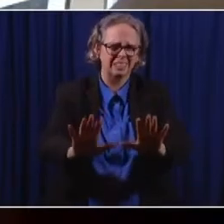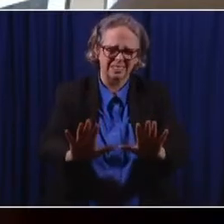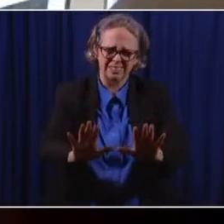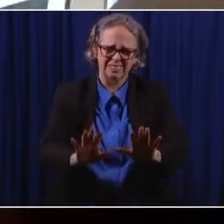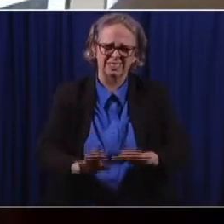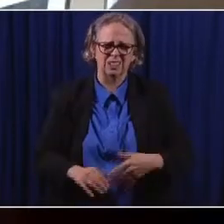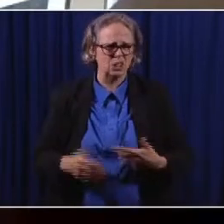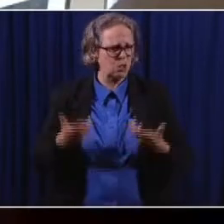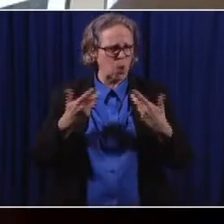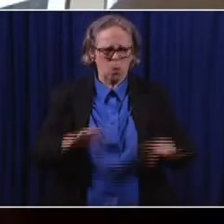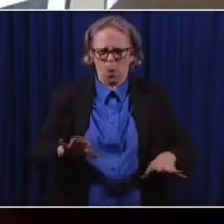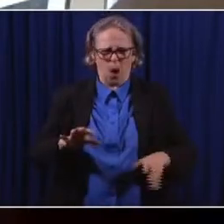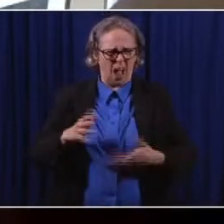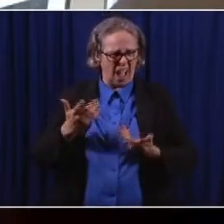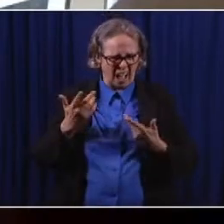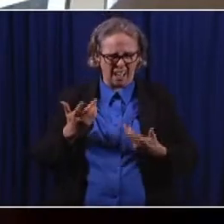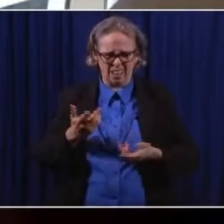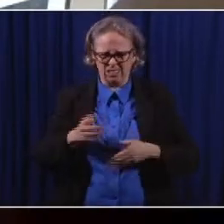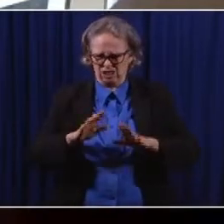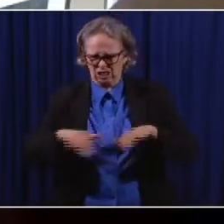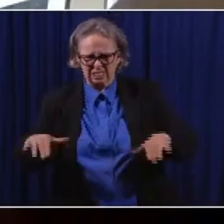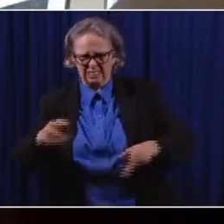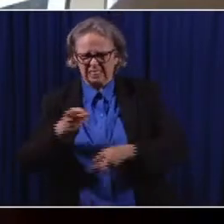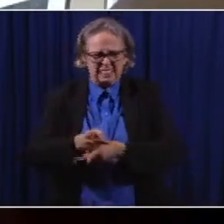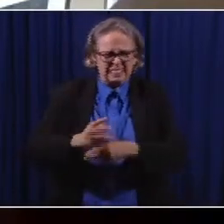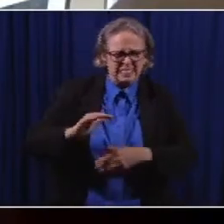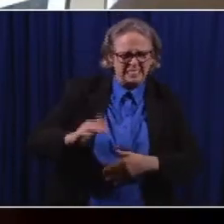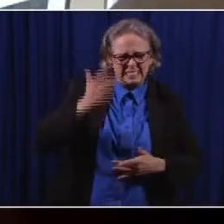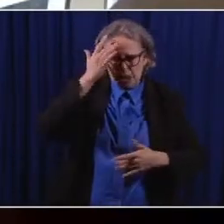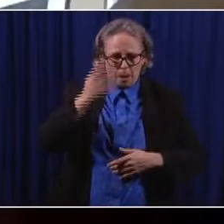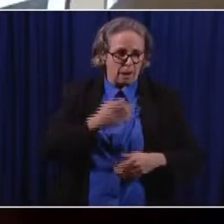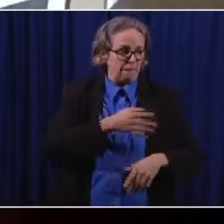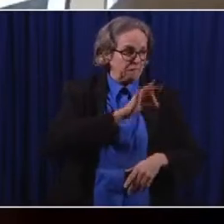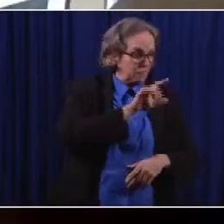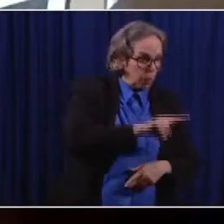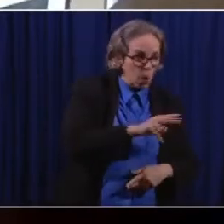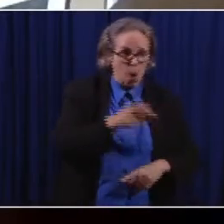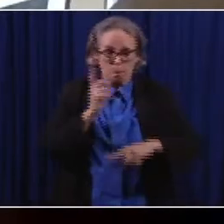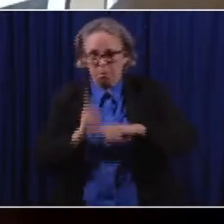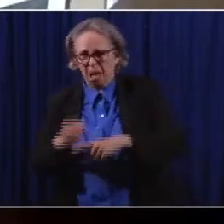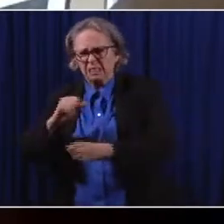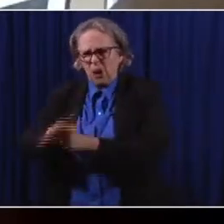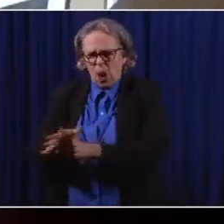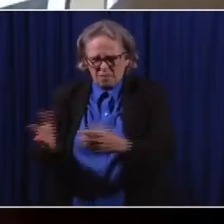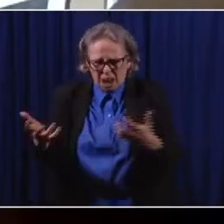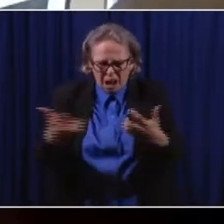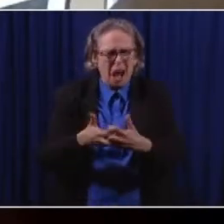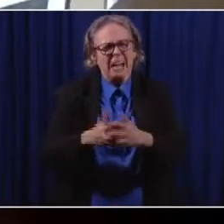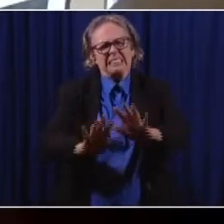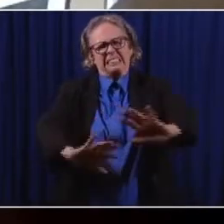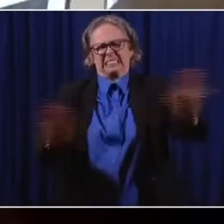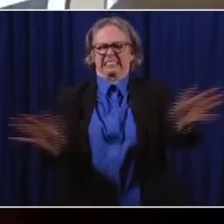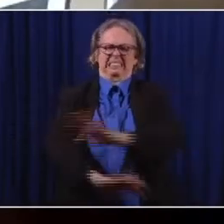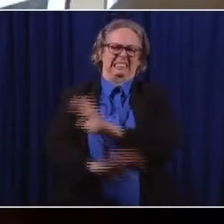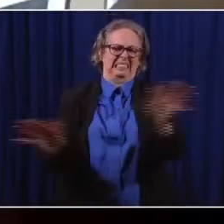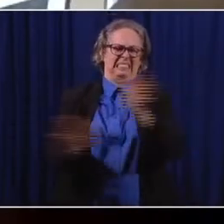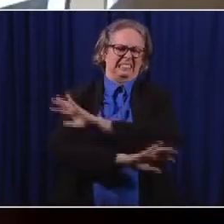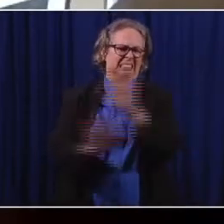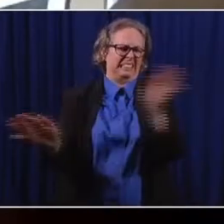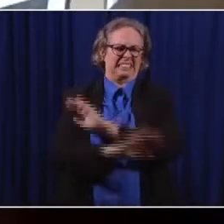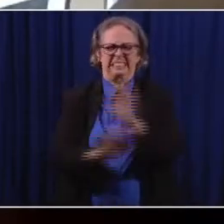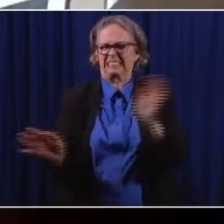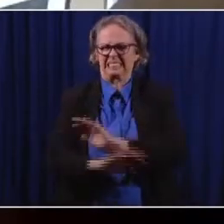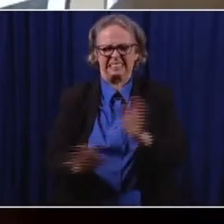experiences what it's like to have a child who has flu and COVID. We don't want to learn what that is. We may have to learn that, but we shouldn't have to learn that, because a